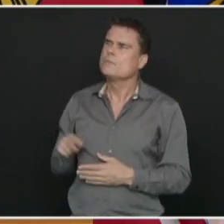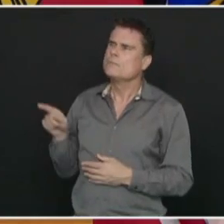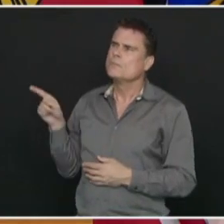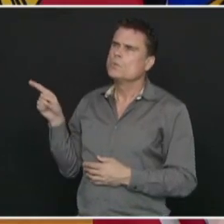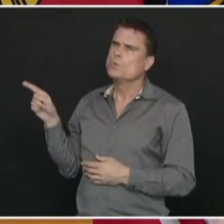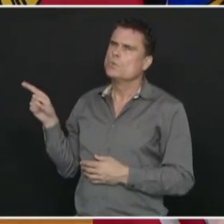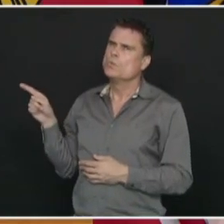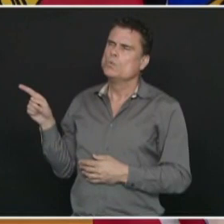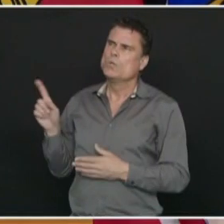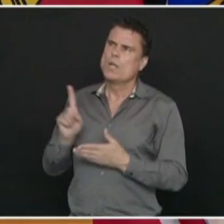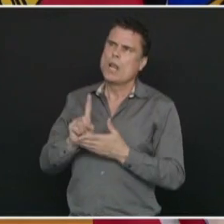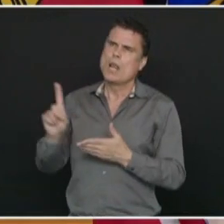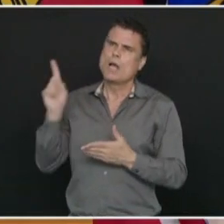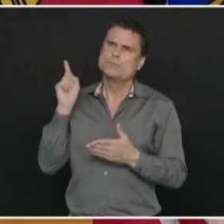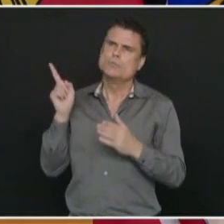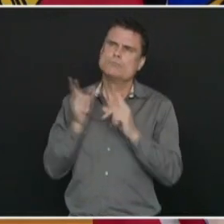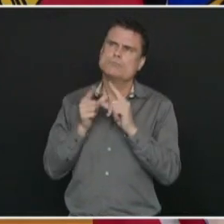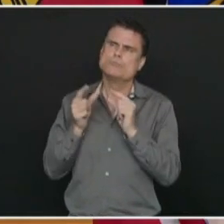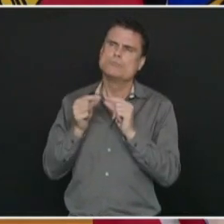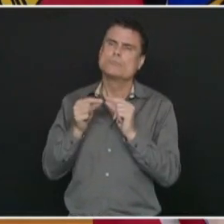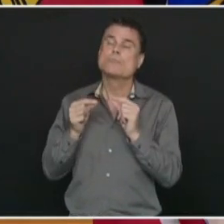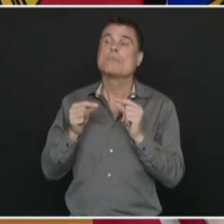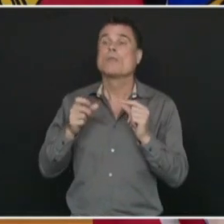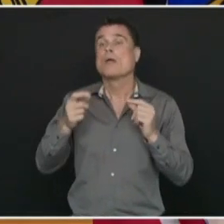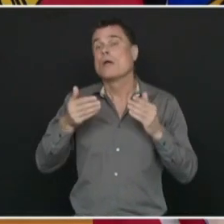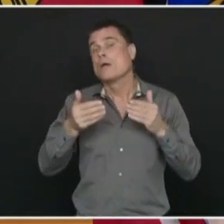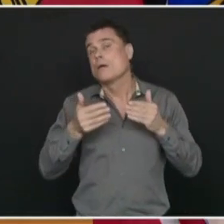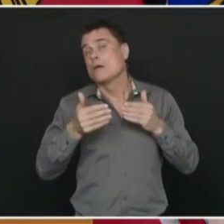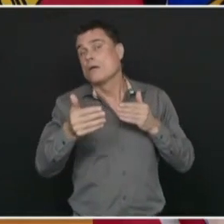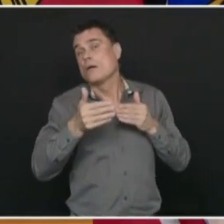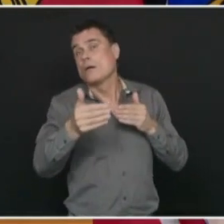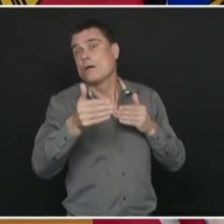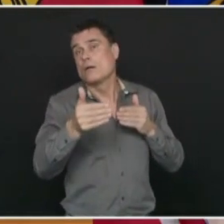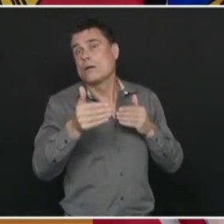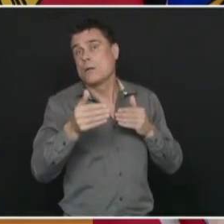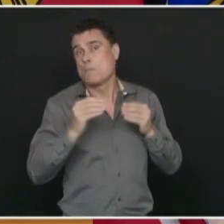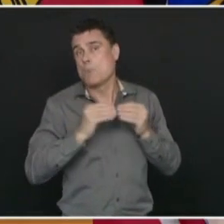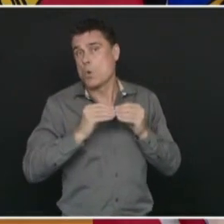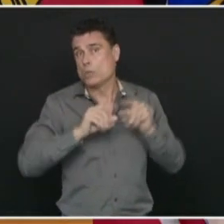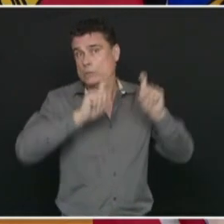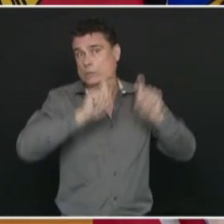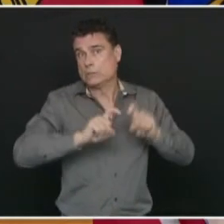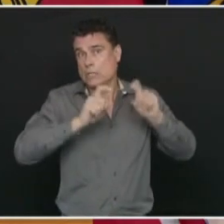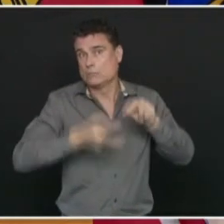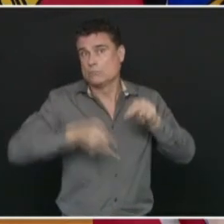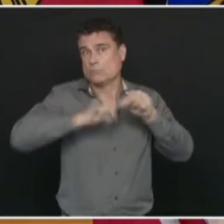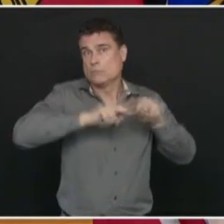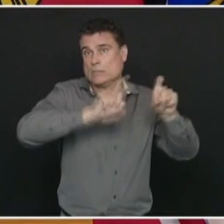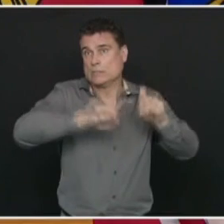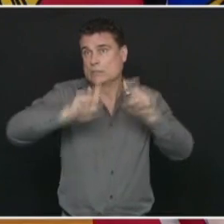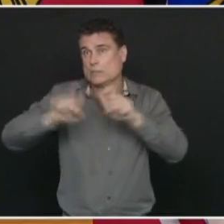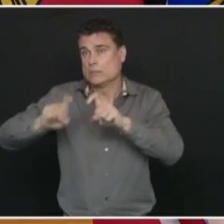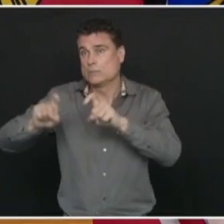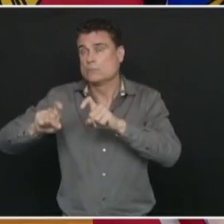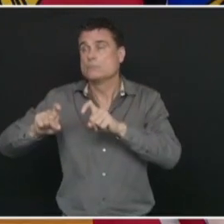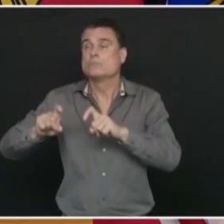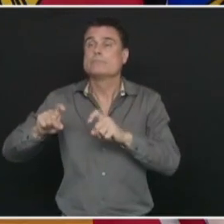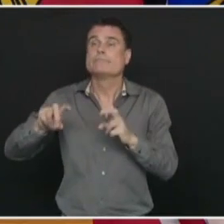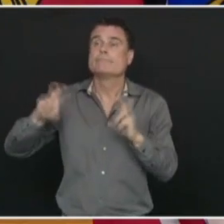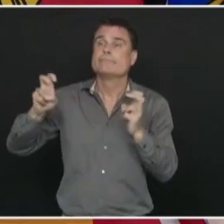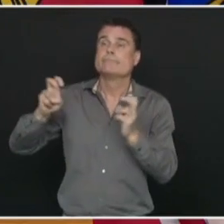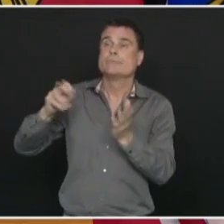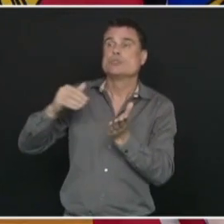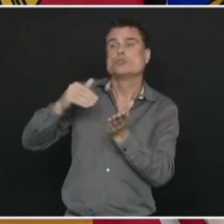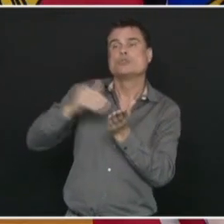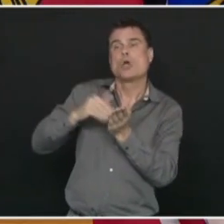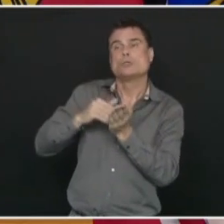clinical judgment of the physician. One of the things that we are seeing is that with influenza season really dropping